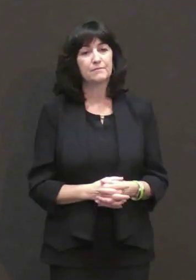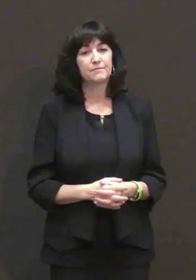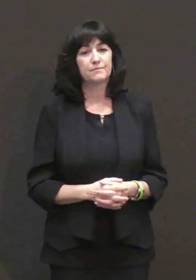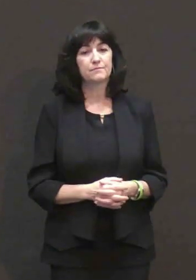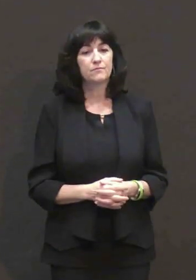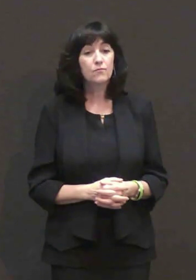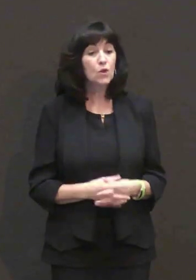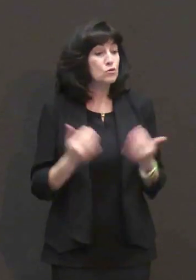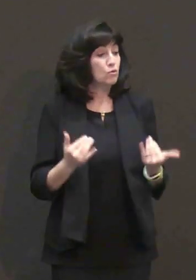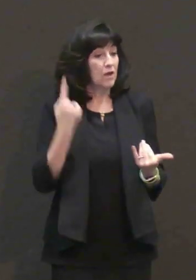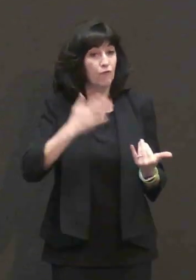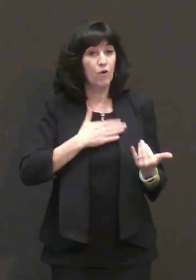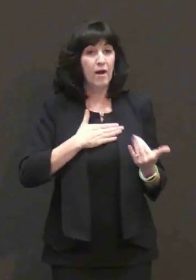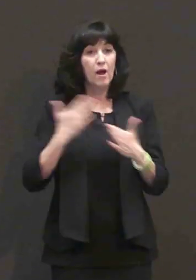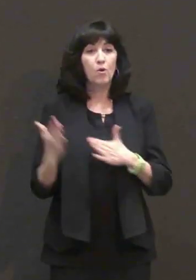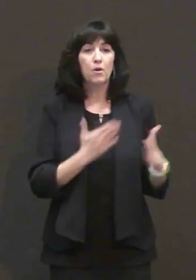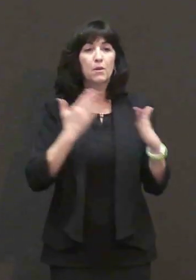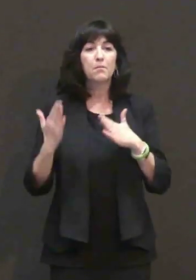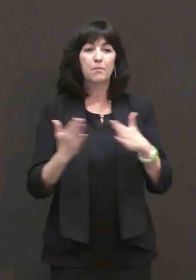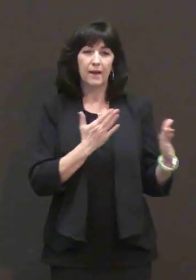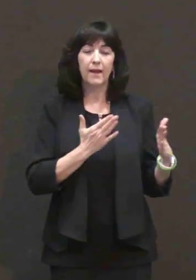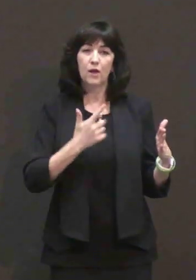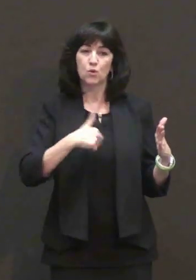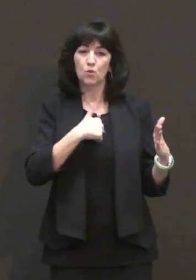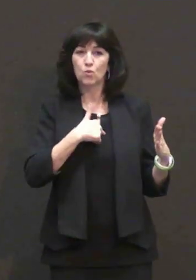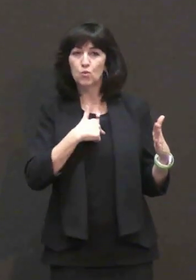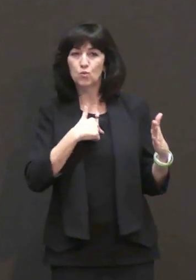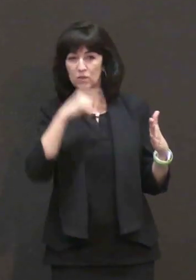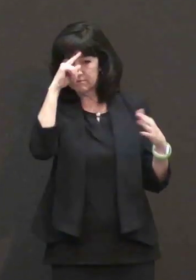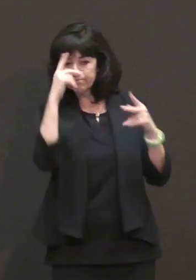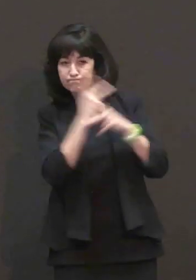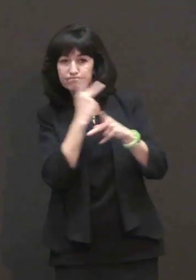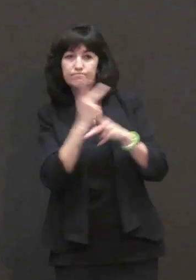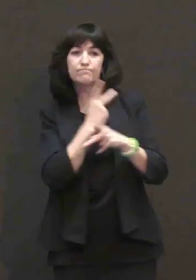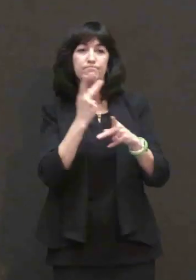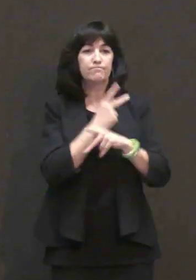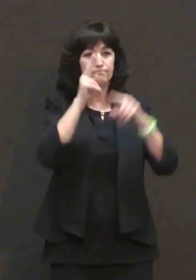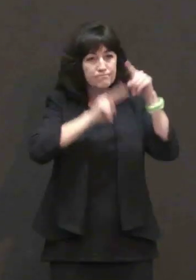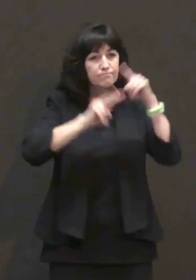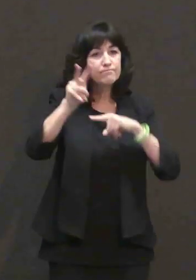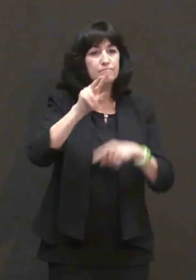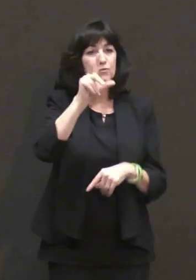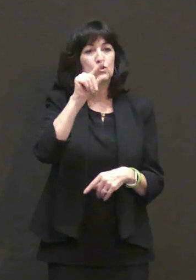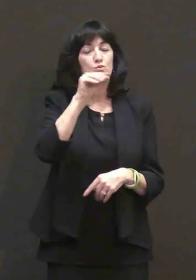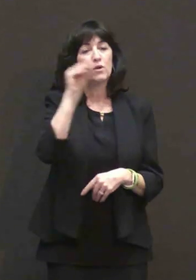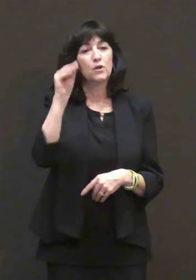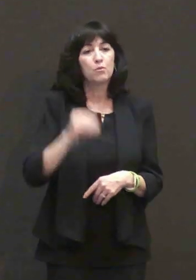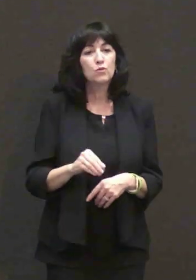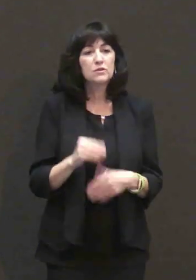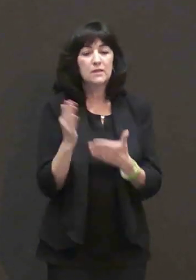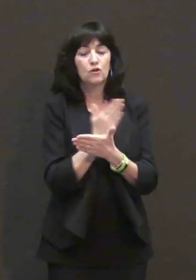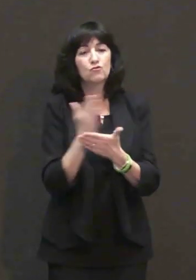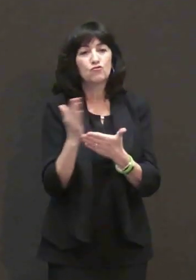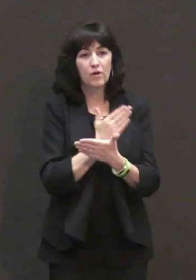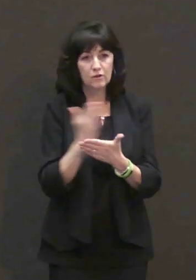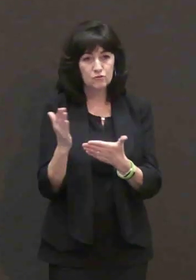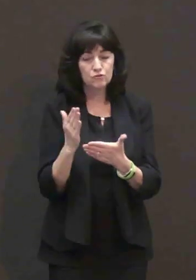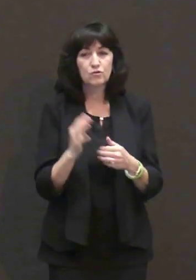we use are in the 20% range. 20% of the total positive cases